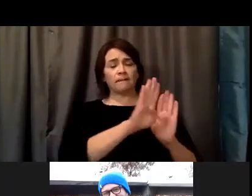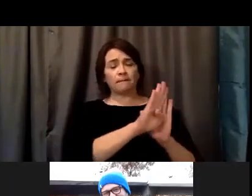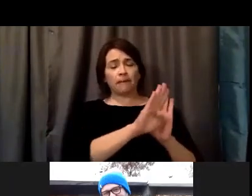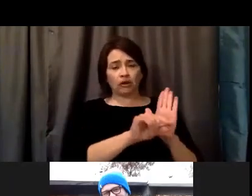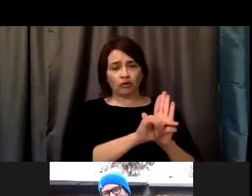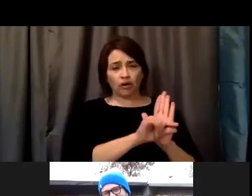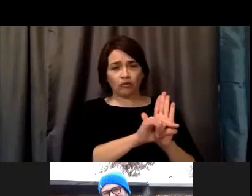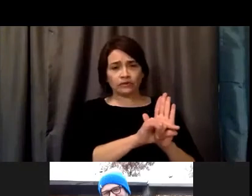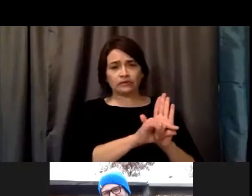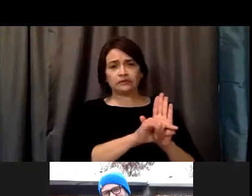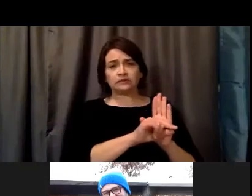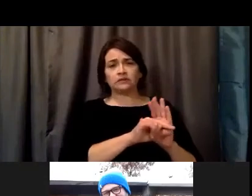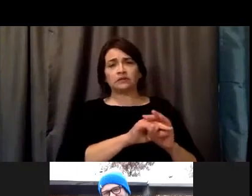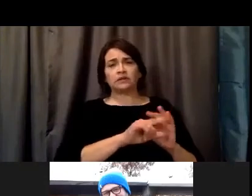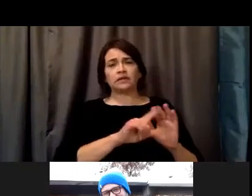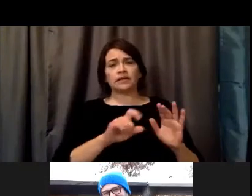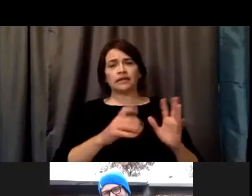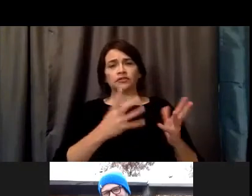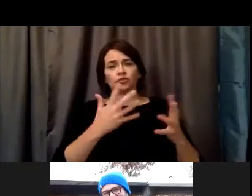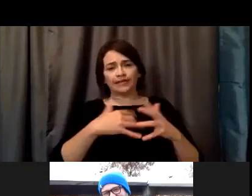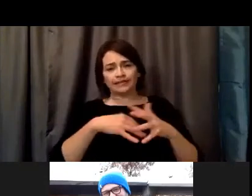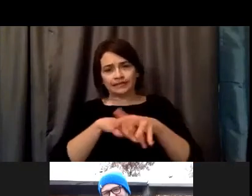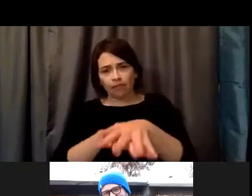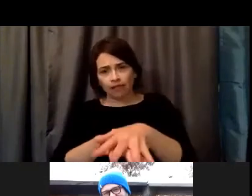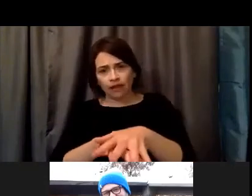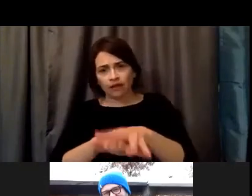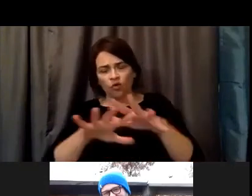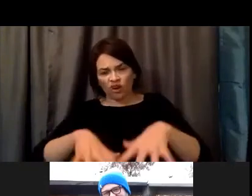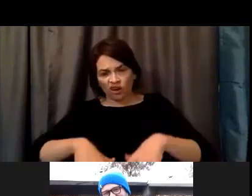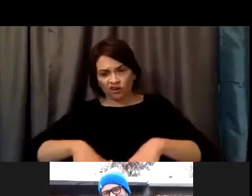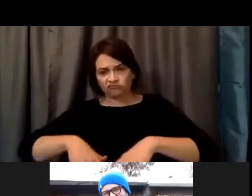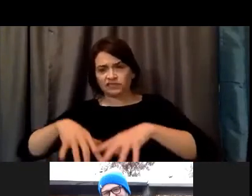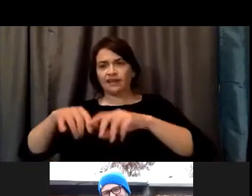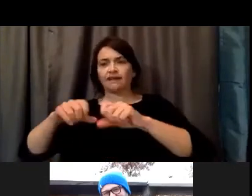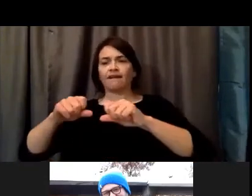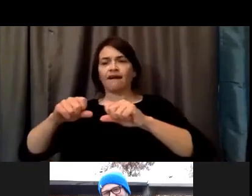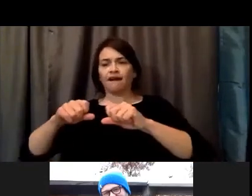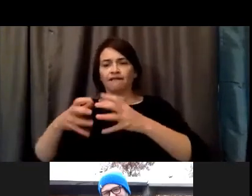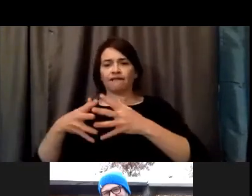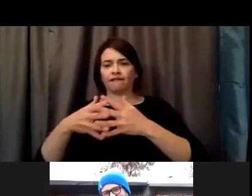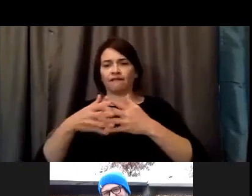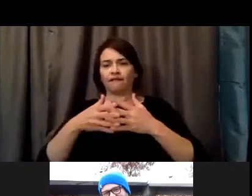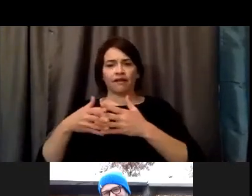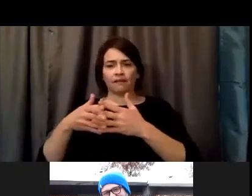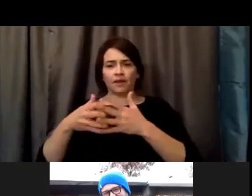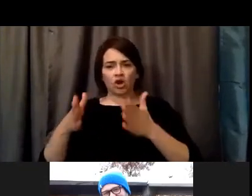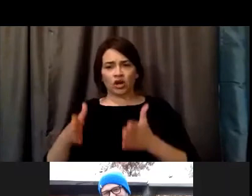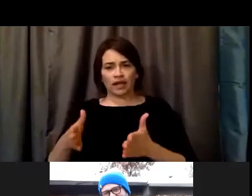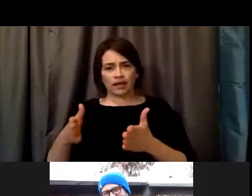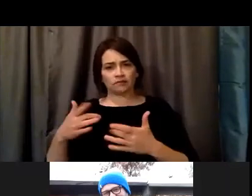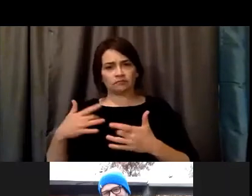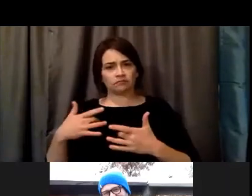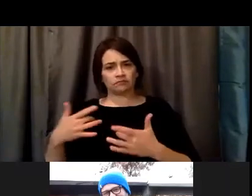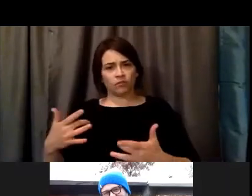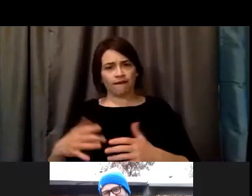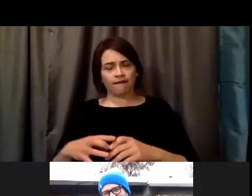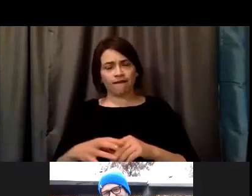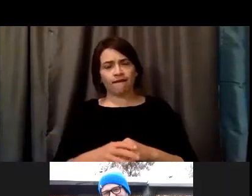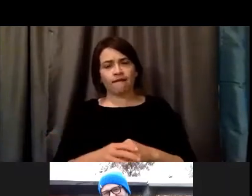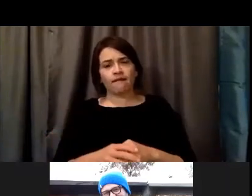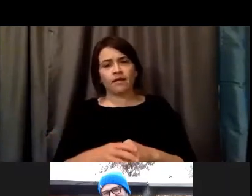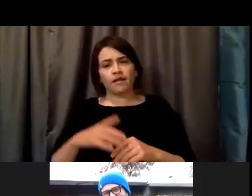this new homeland that we call America. I think it's so important whether you're talking about Cambodians